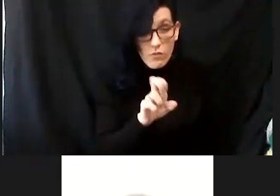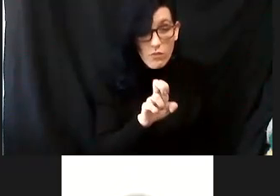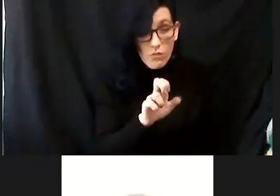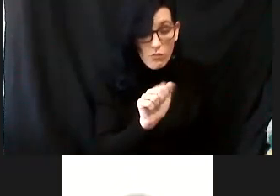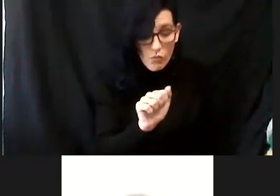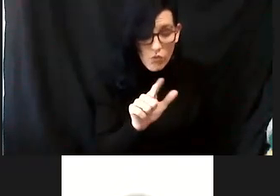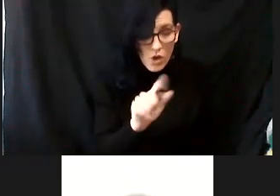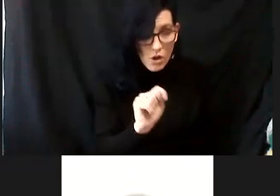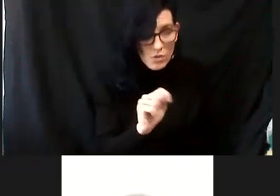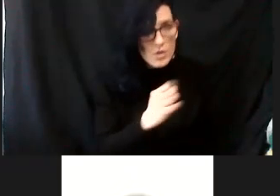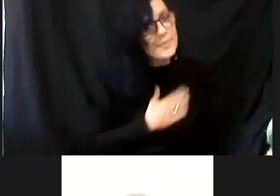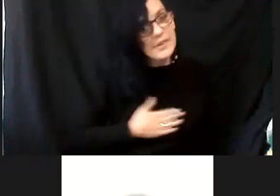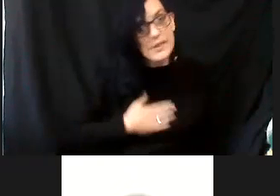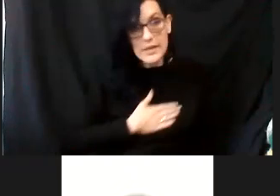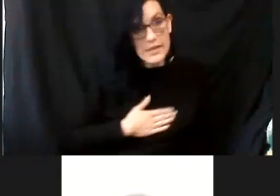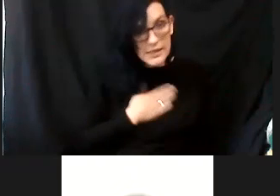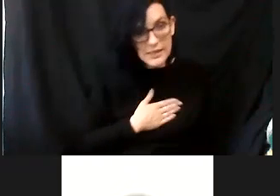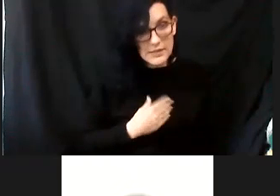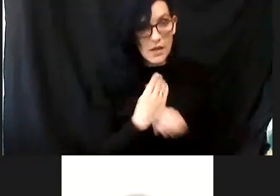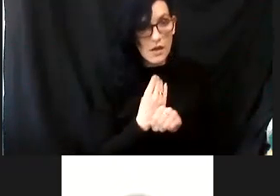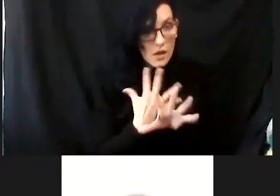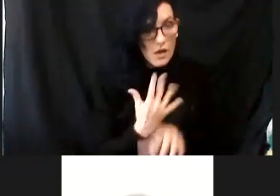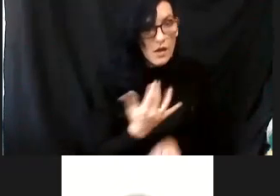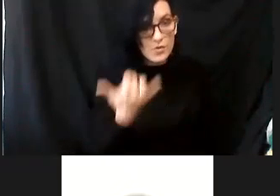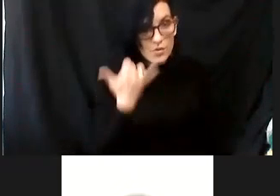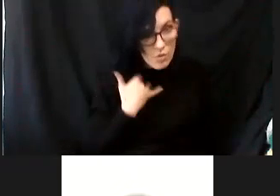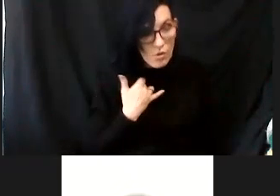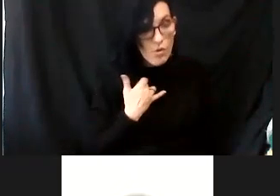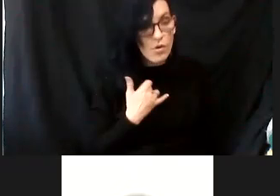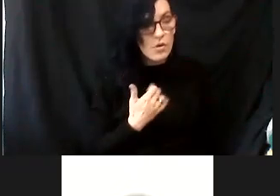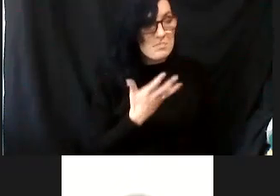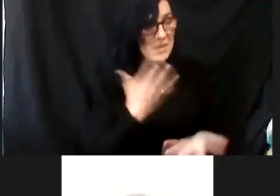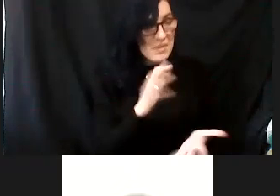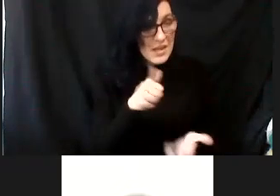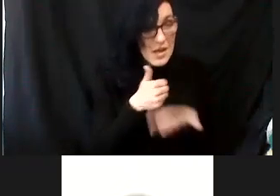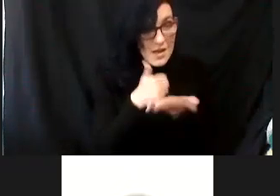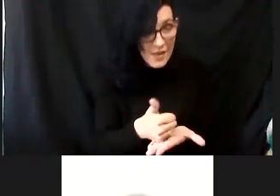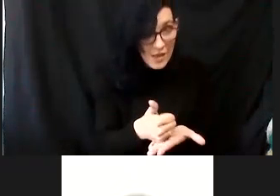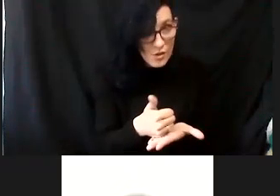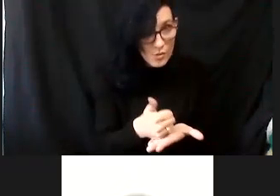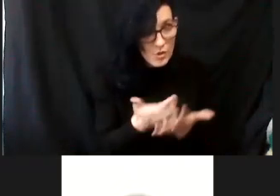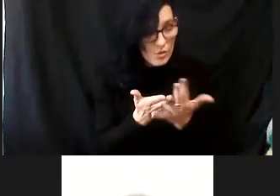it through borrower defense. So some schools that come to mind are the Corinthian